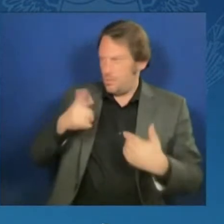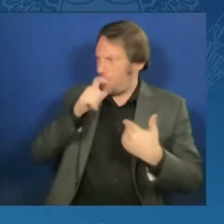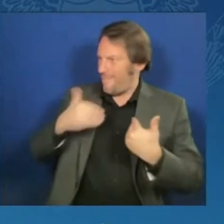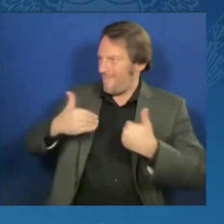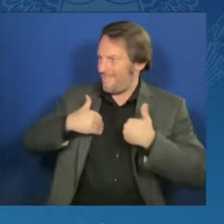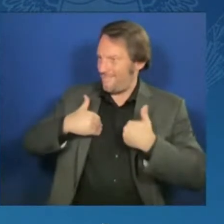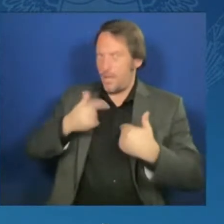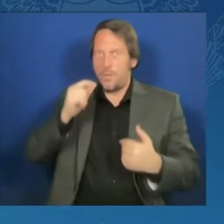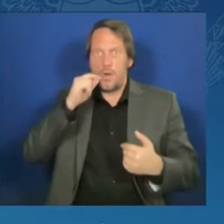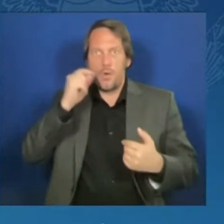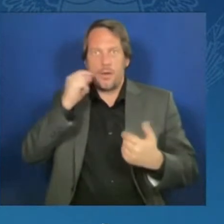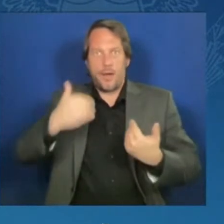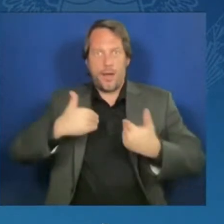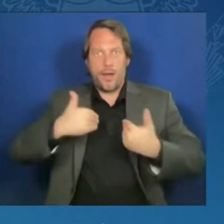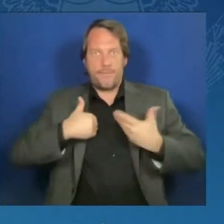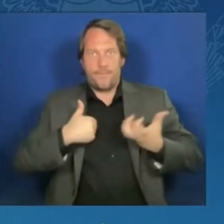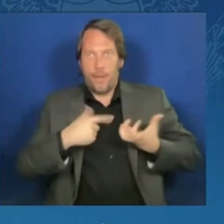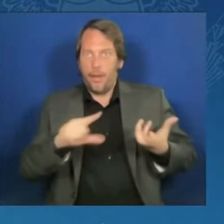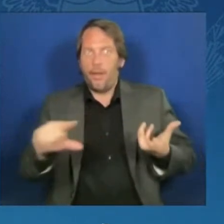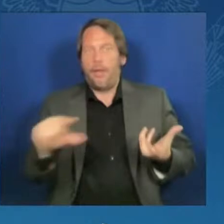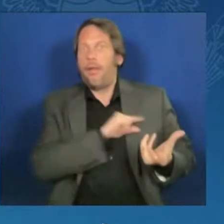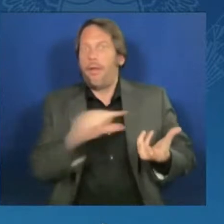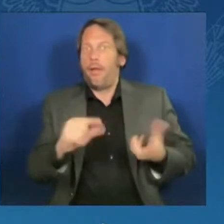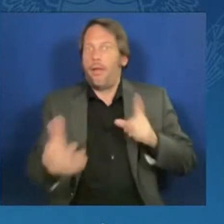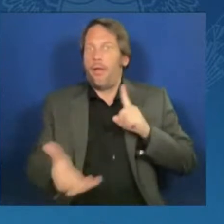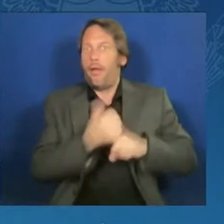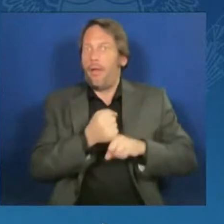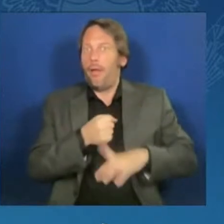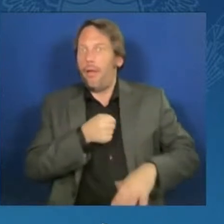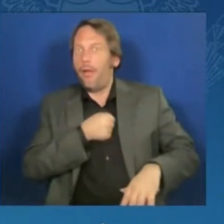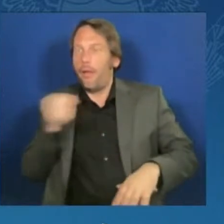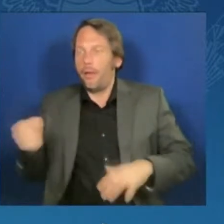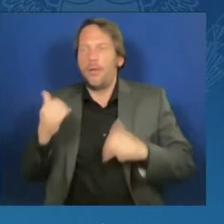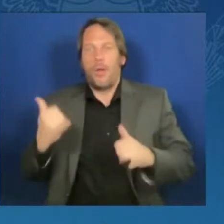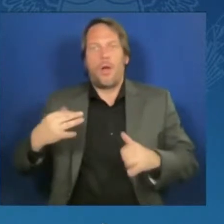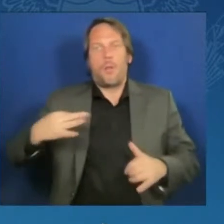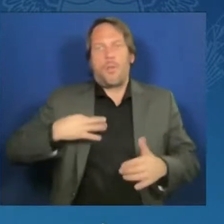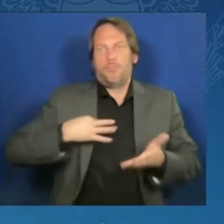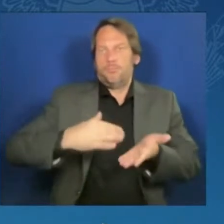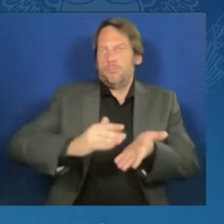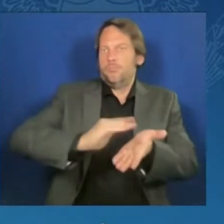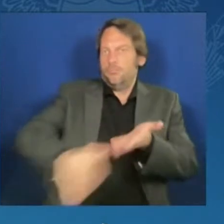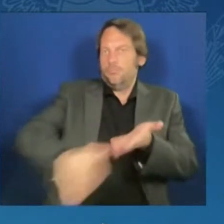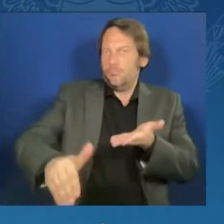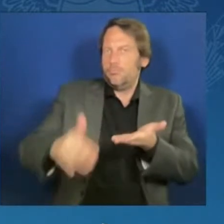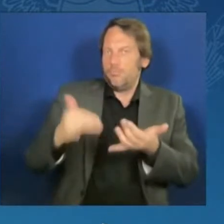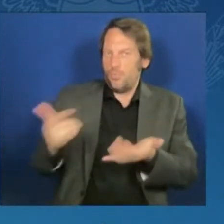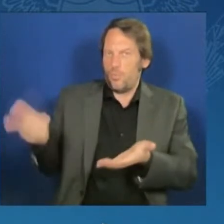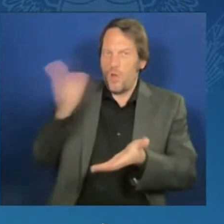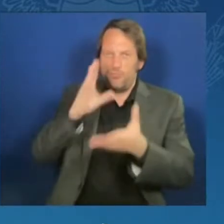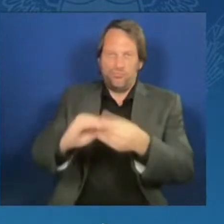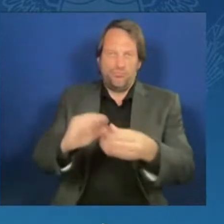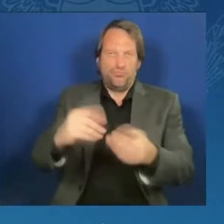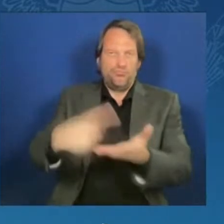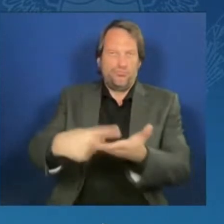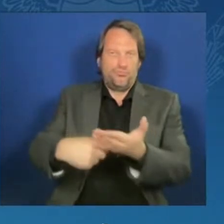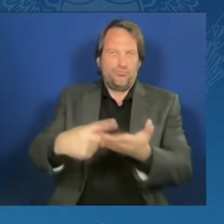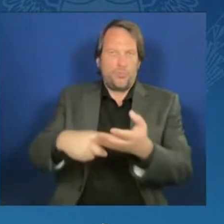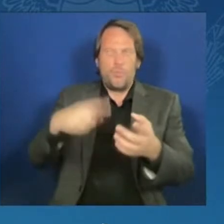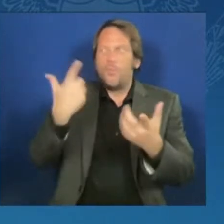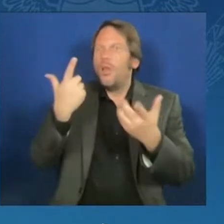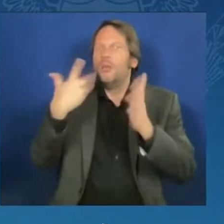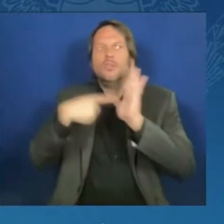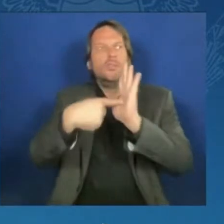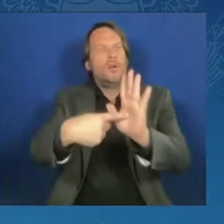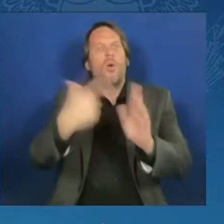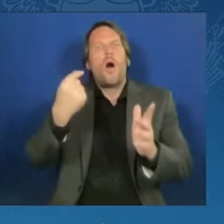states can and should do, and I challenge other states to follow his lead. Third, we have directed the Department of Health and Human Services